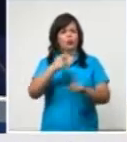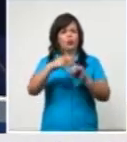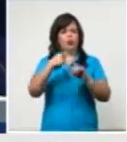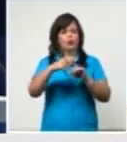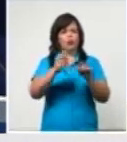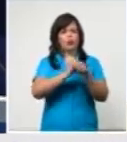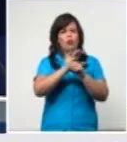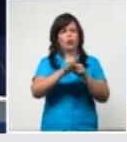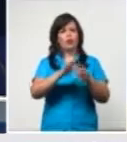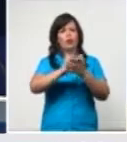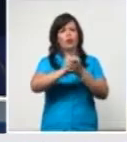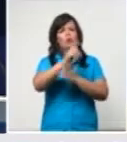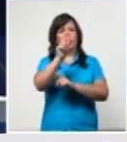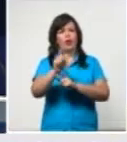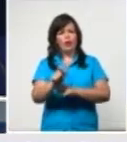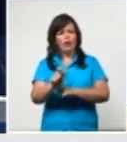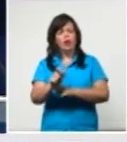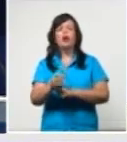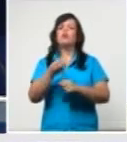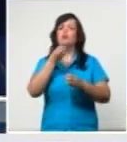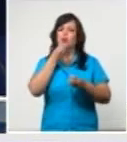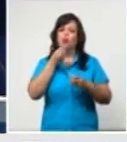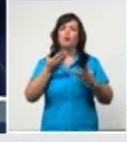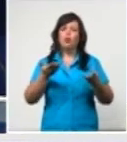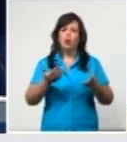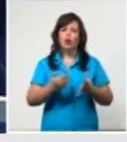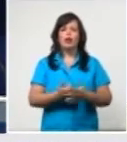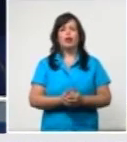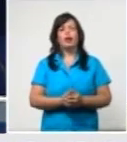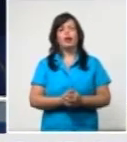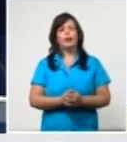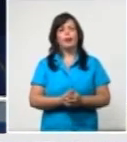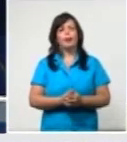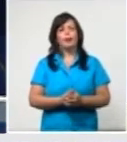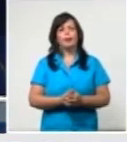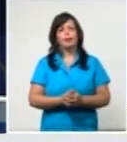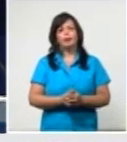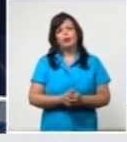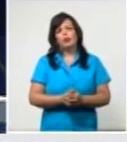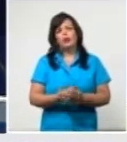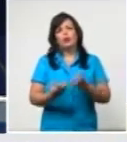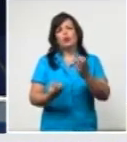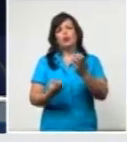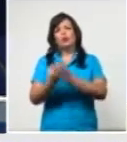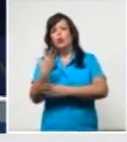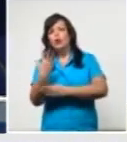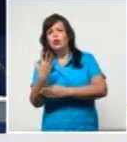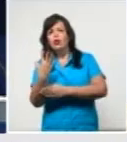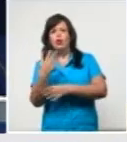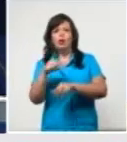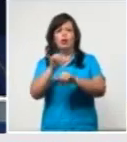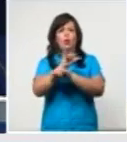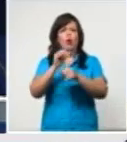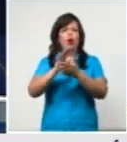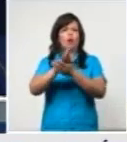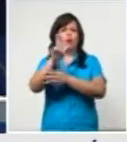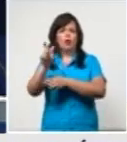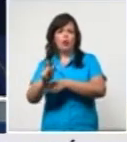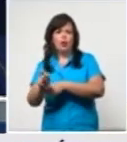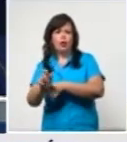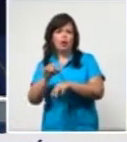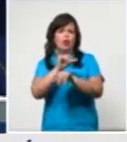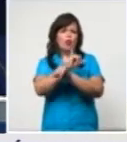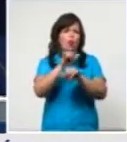happen in Mayabeque or in any other province. And that's why it is so important, and we always emphasize the